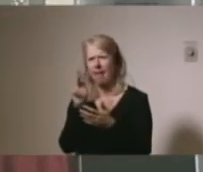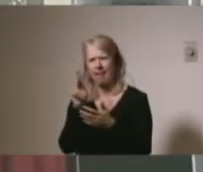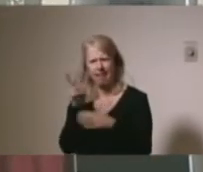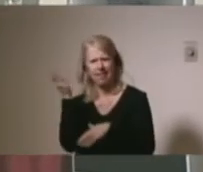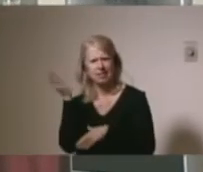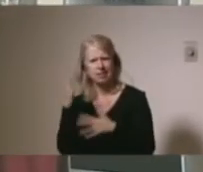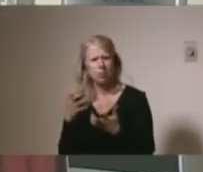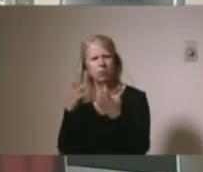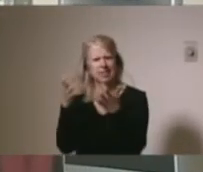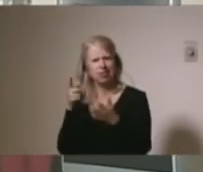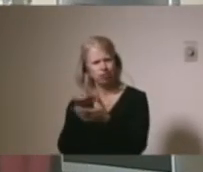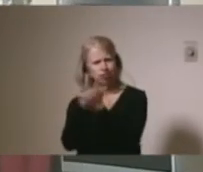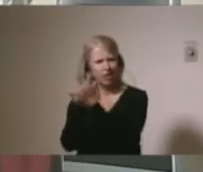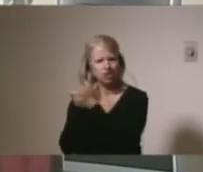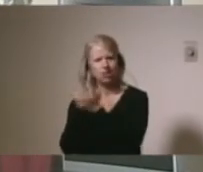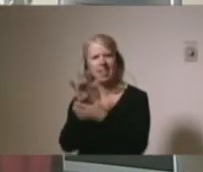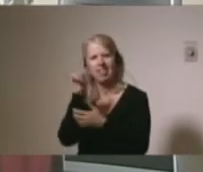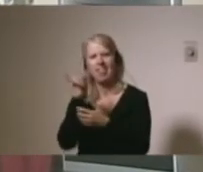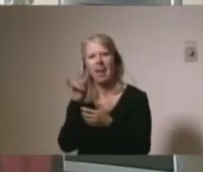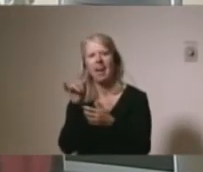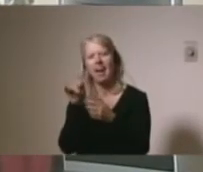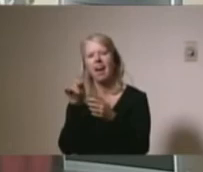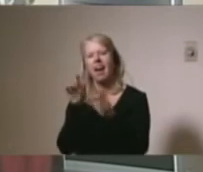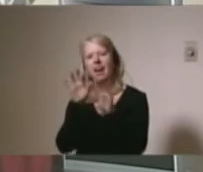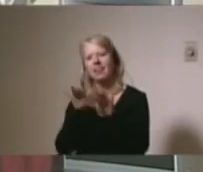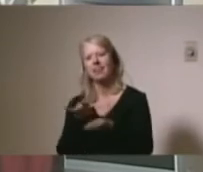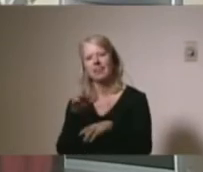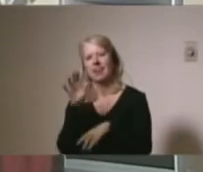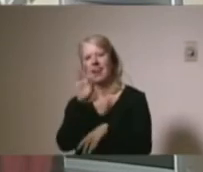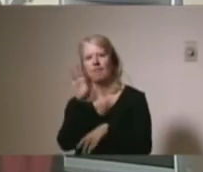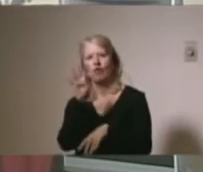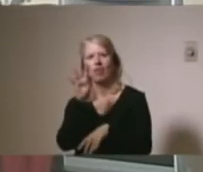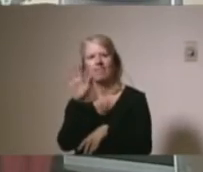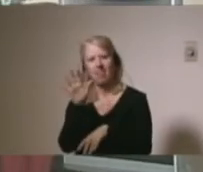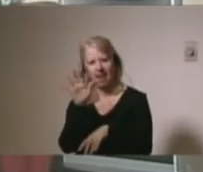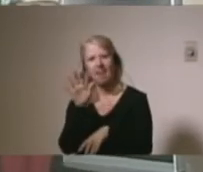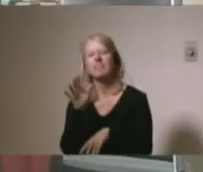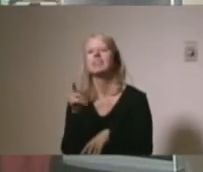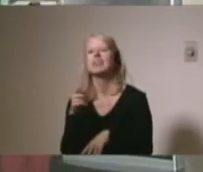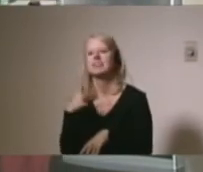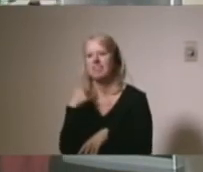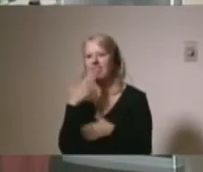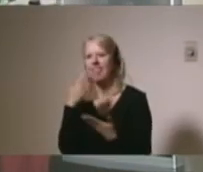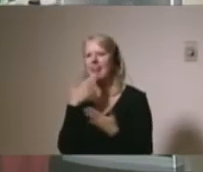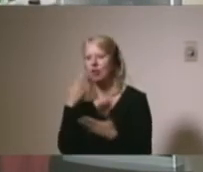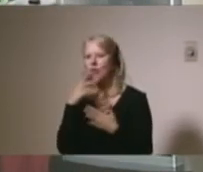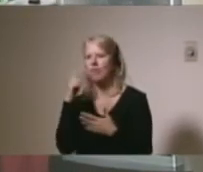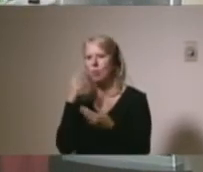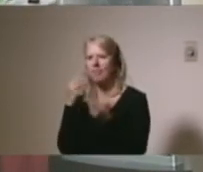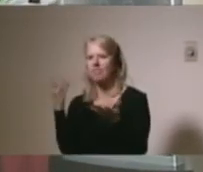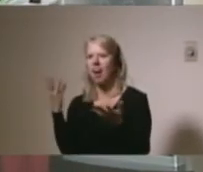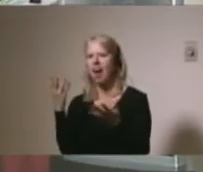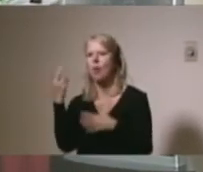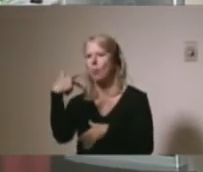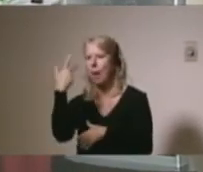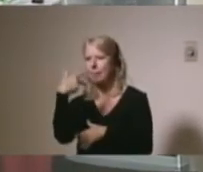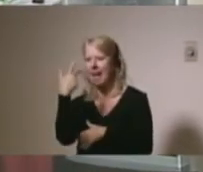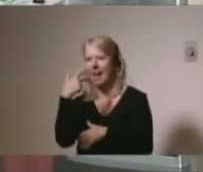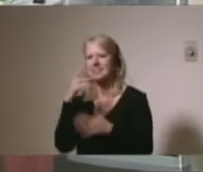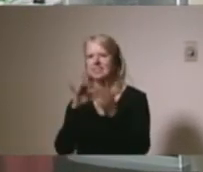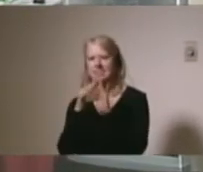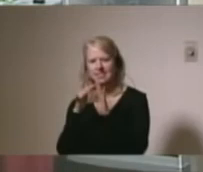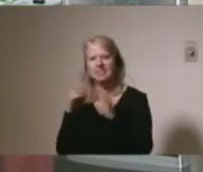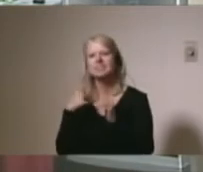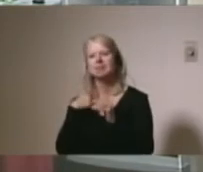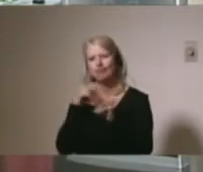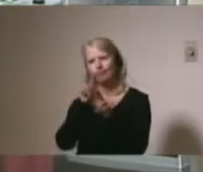been posted at 9:45, which I could stay all day. We'll review video later. Thank you for providing webcast coverage. I will